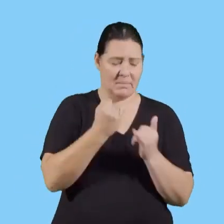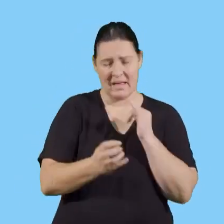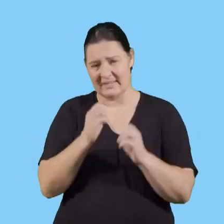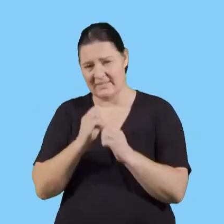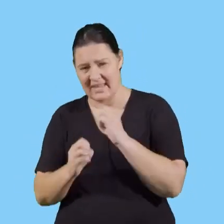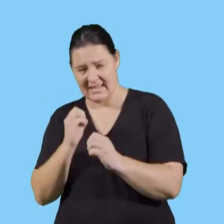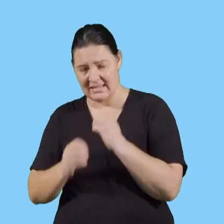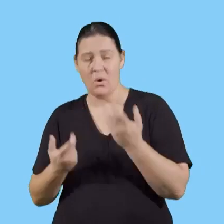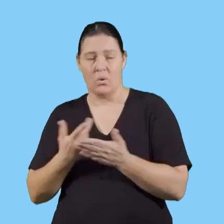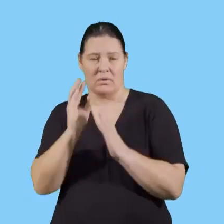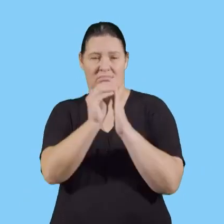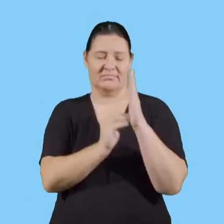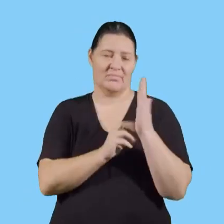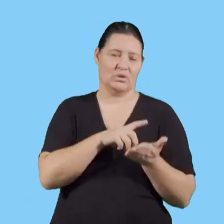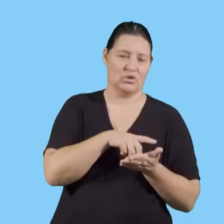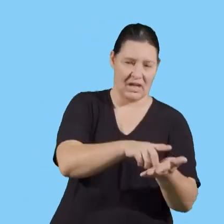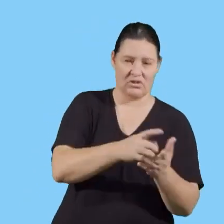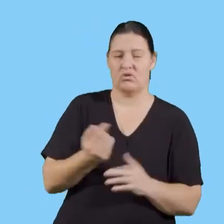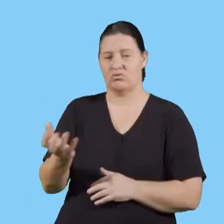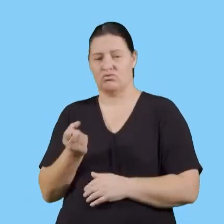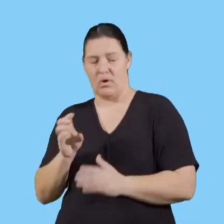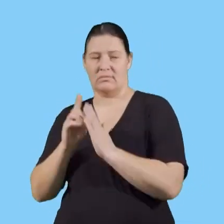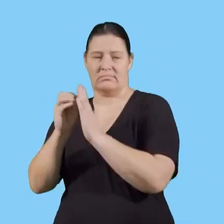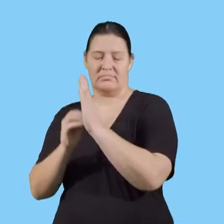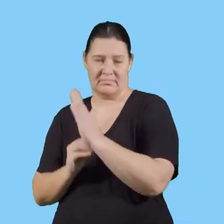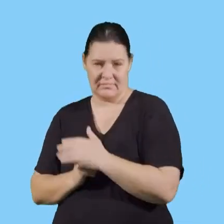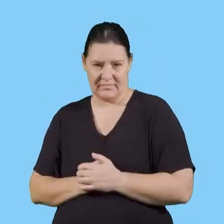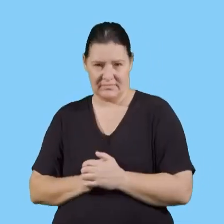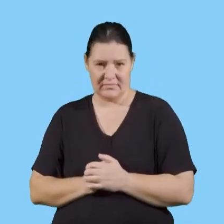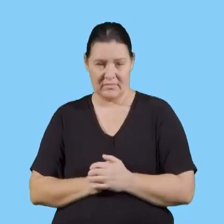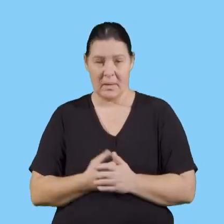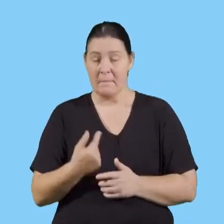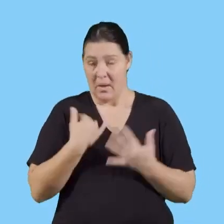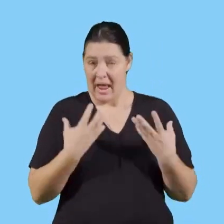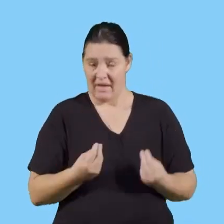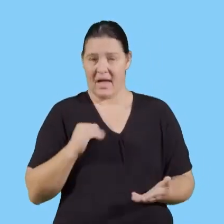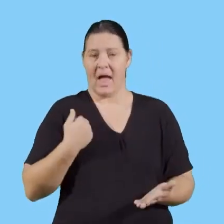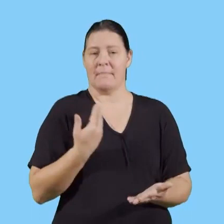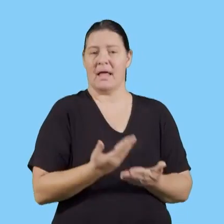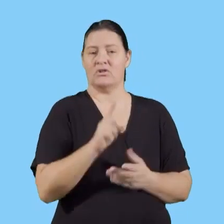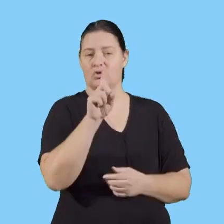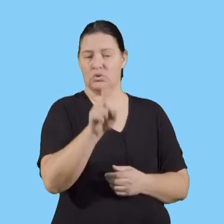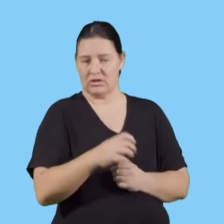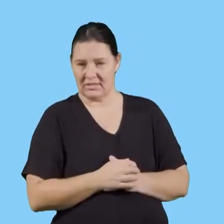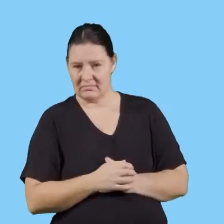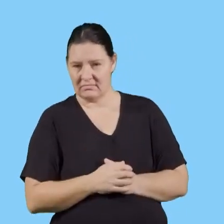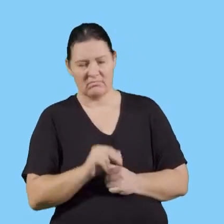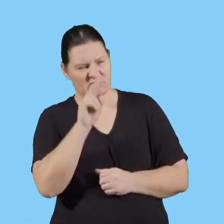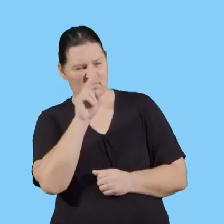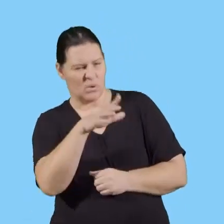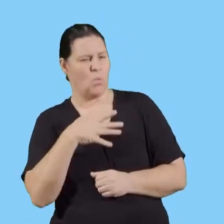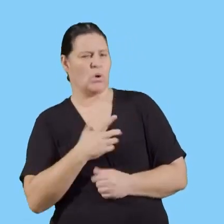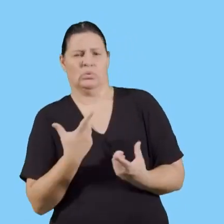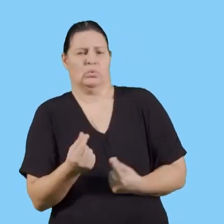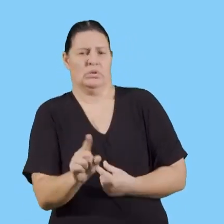errors, and we were also able to record donations as well as drawings. With me here, I have an application question. Let us see